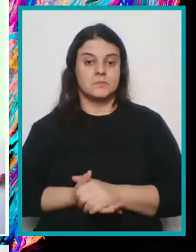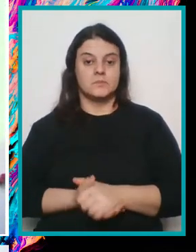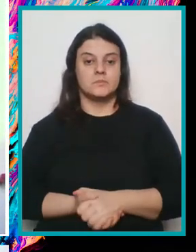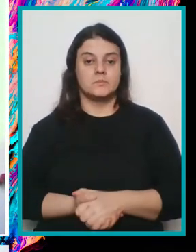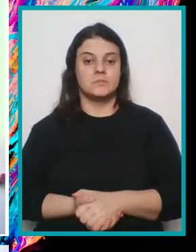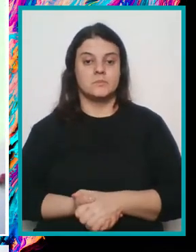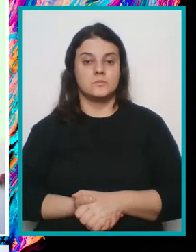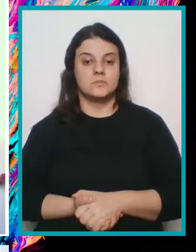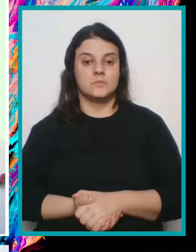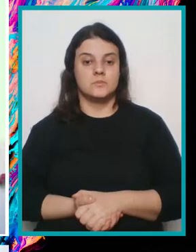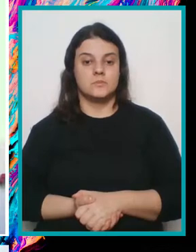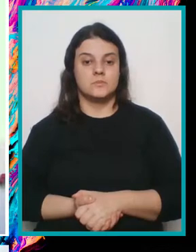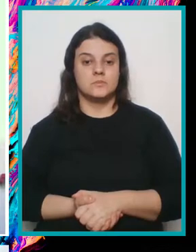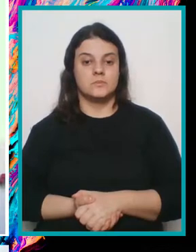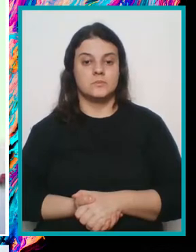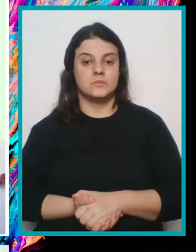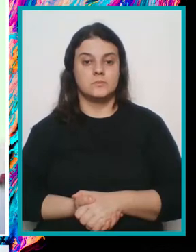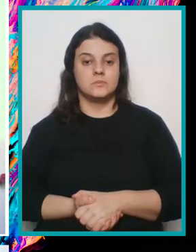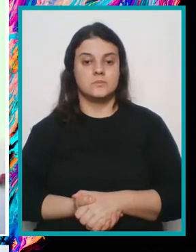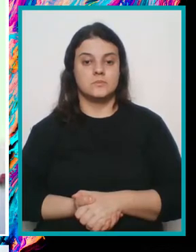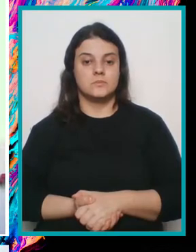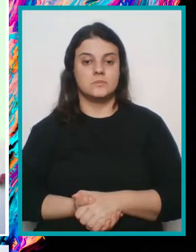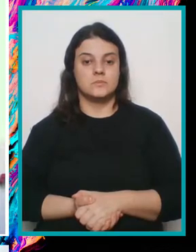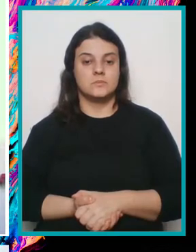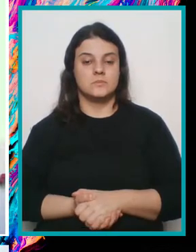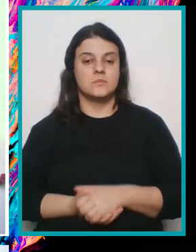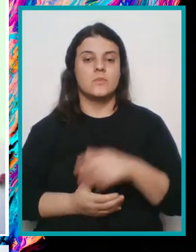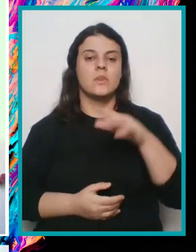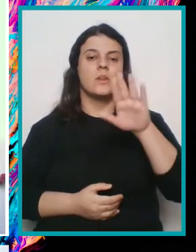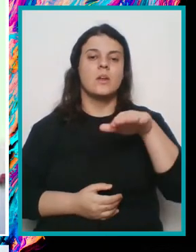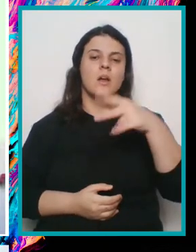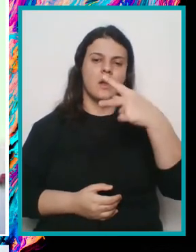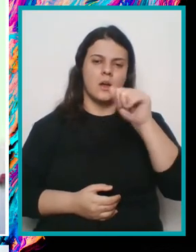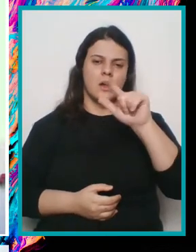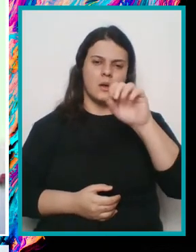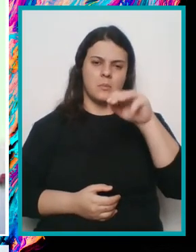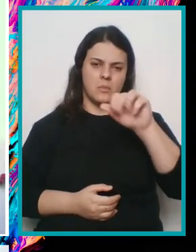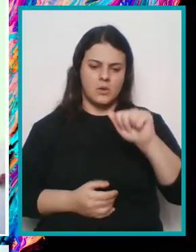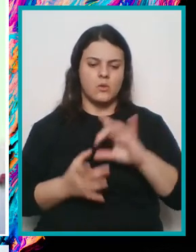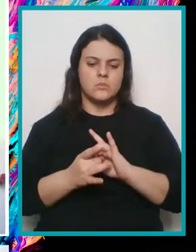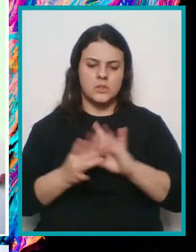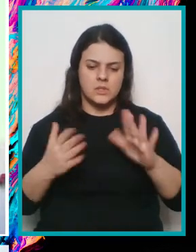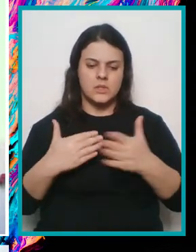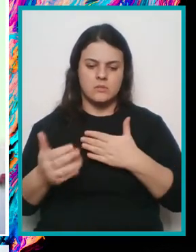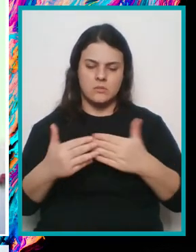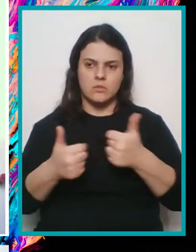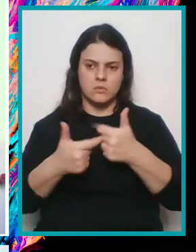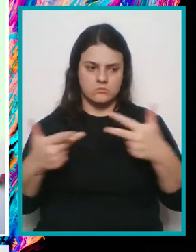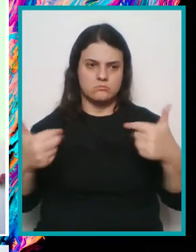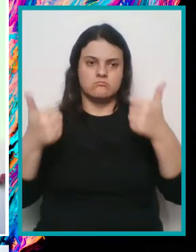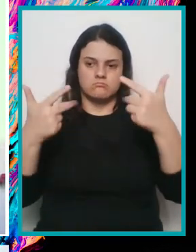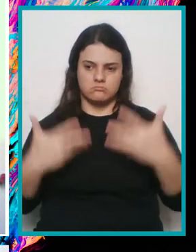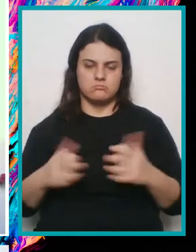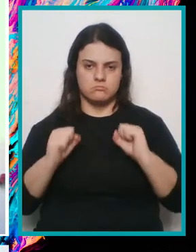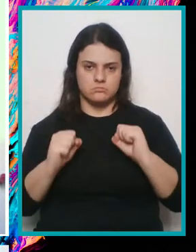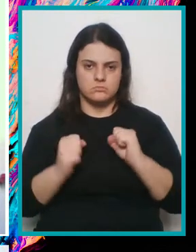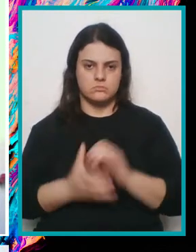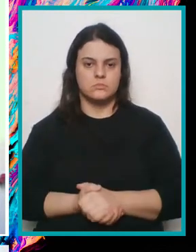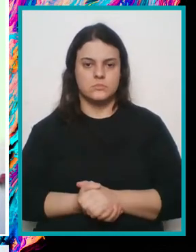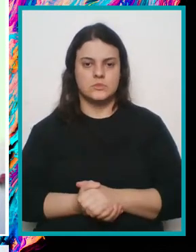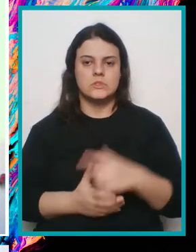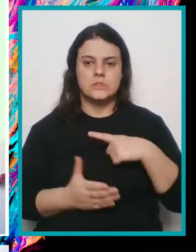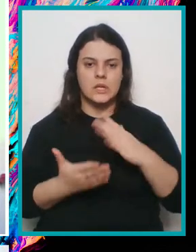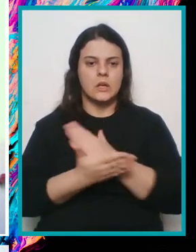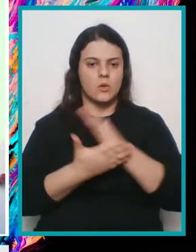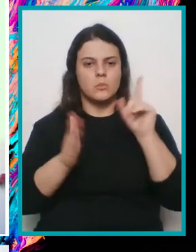Claro. Bom, primeiro eu queria agradecer de estar podendo aqui estar com você, Vanessa. Eu já